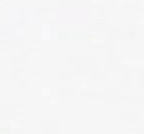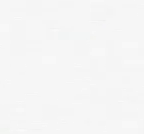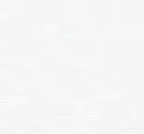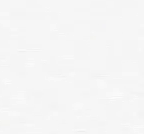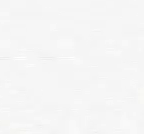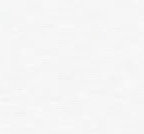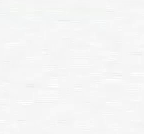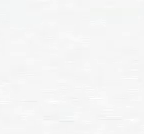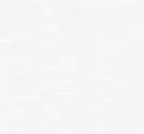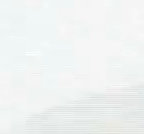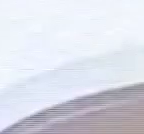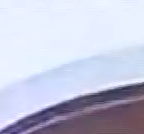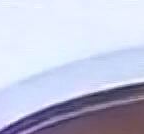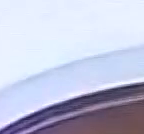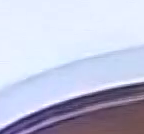Sciences.